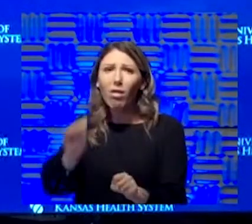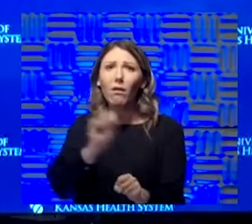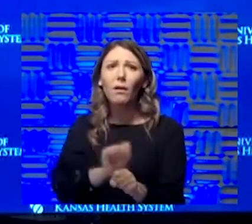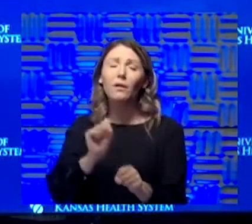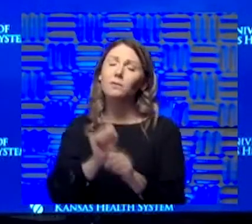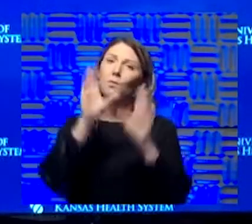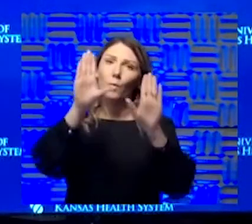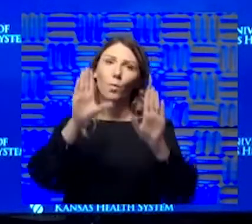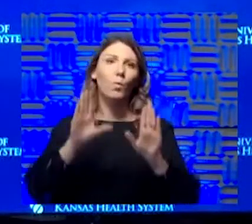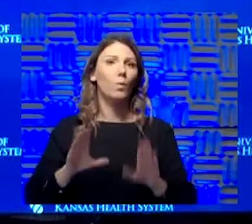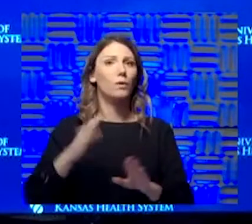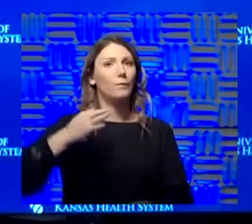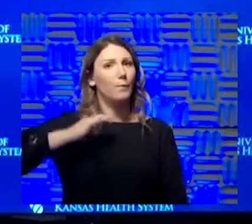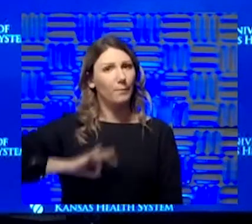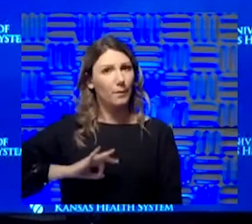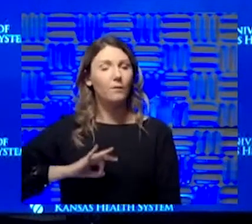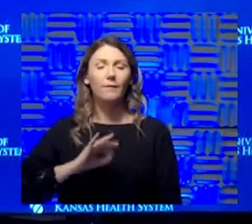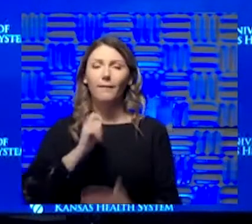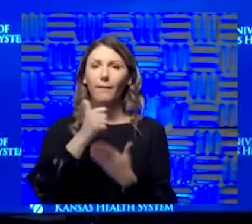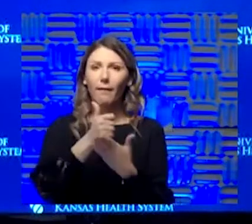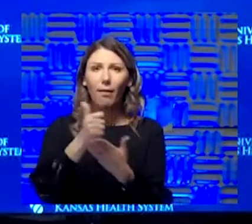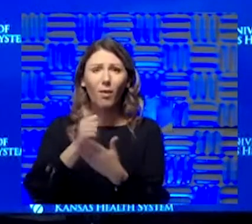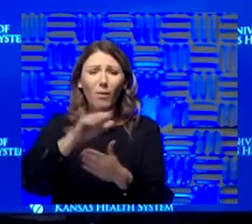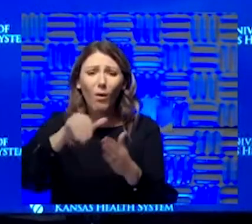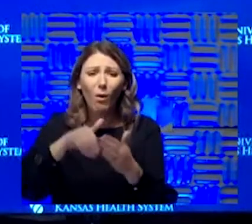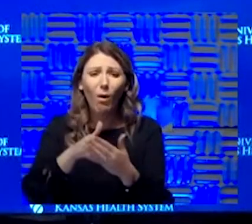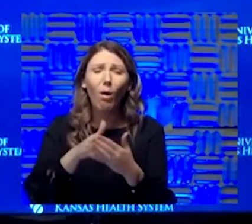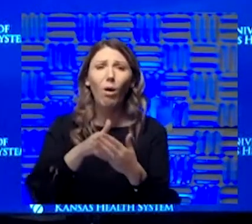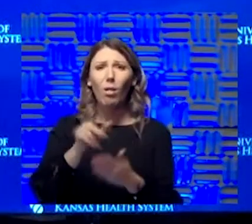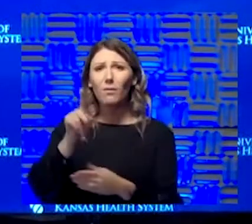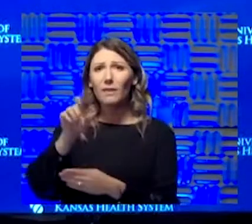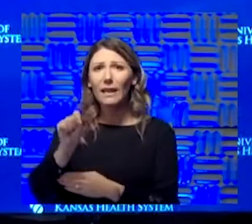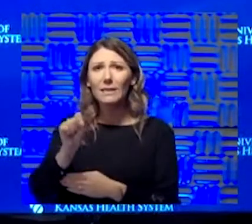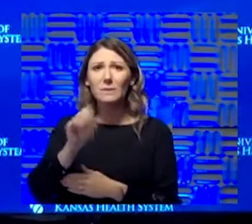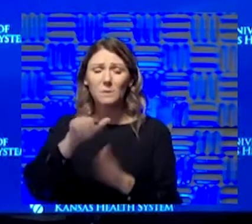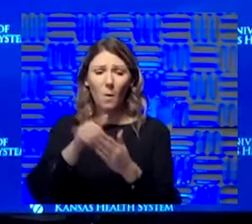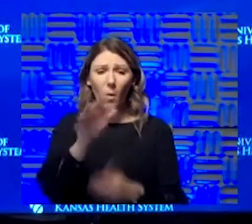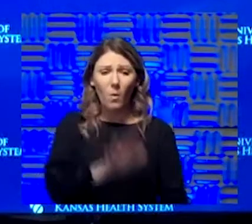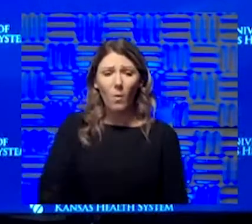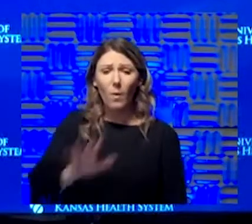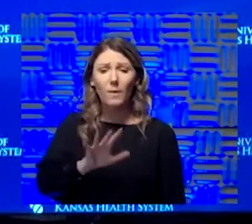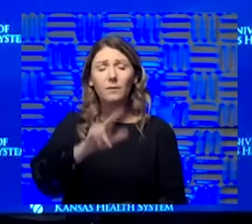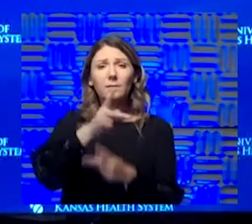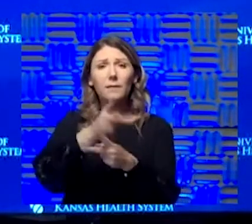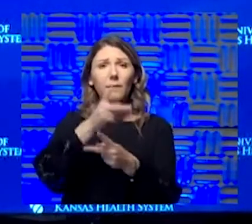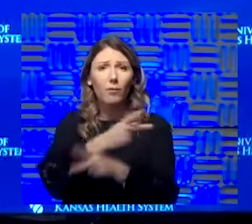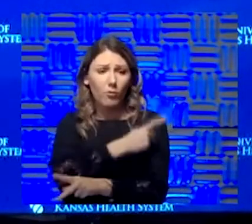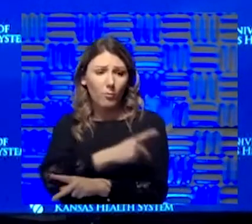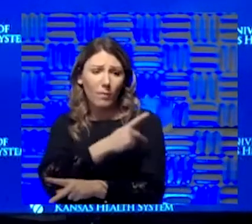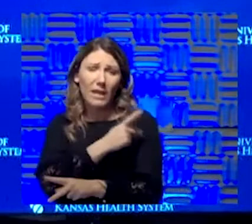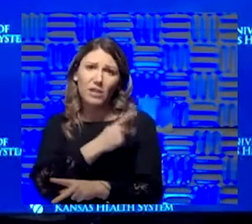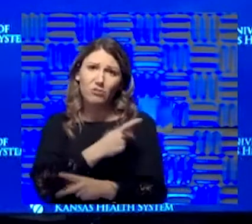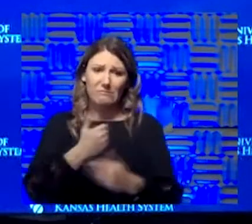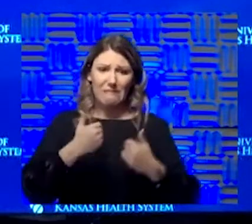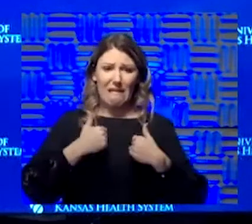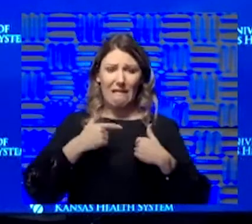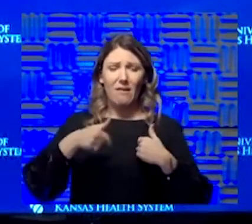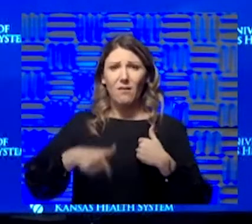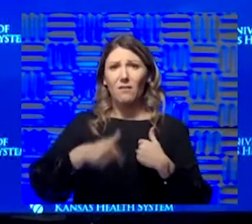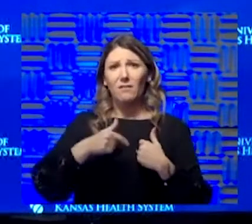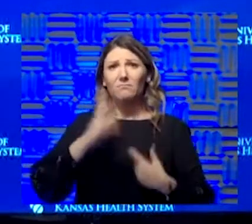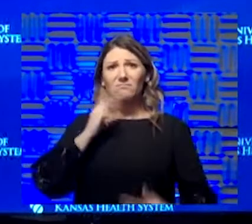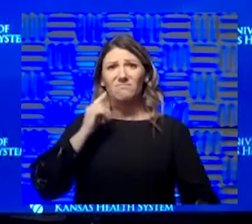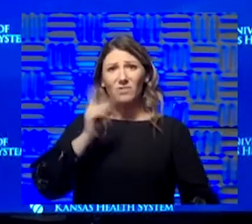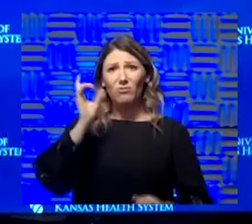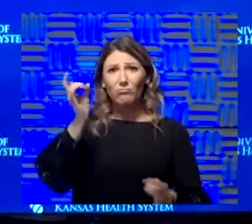great benefit and helping all of Kansas and really our region take care of patients met by this crisis, and remembering that